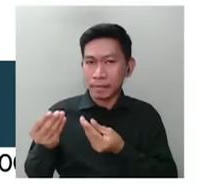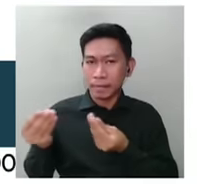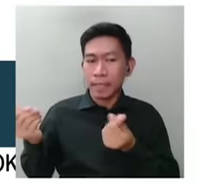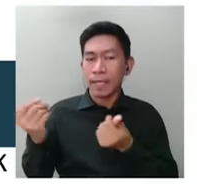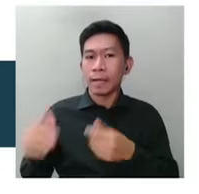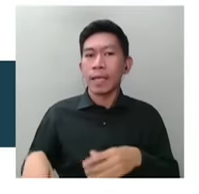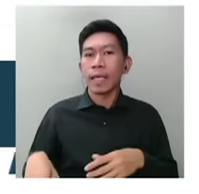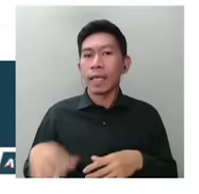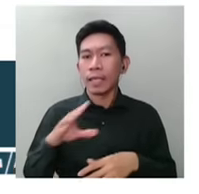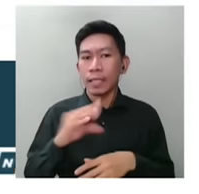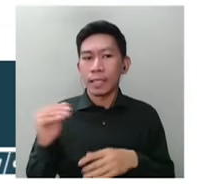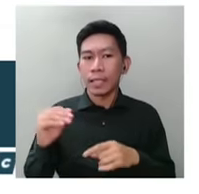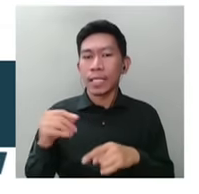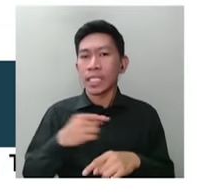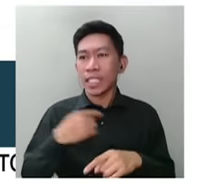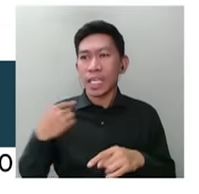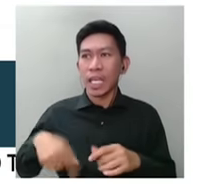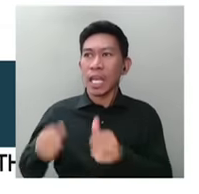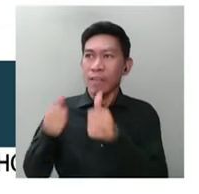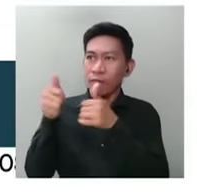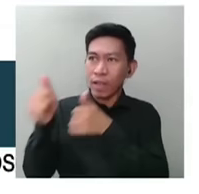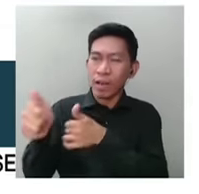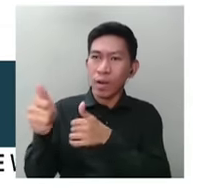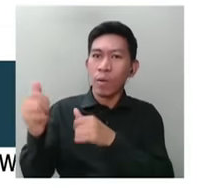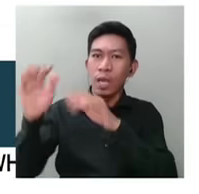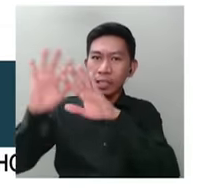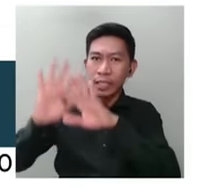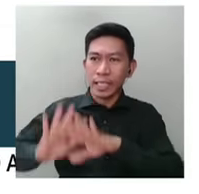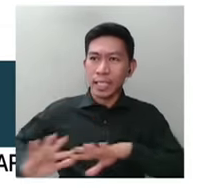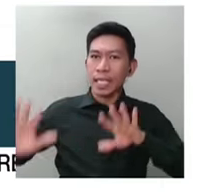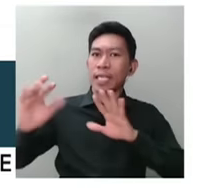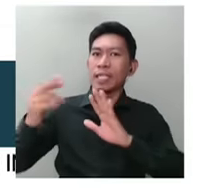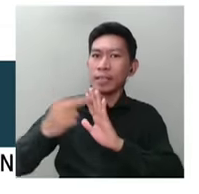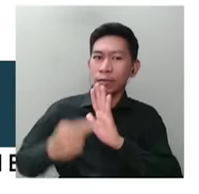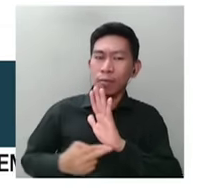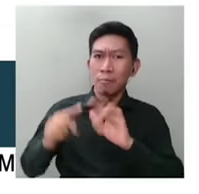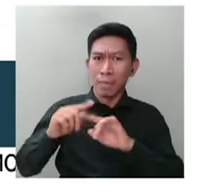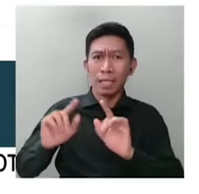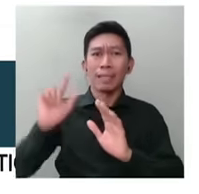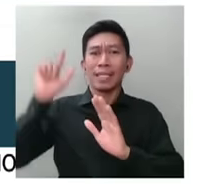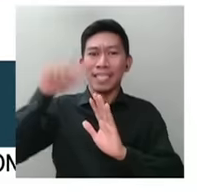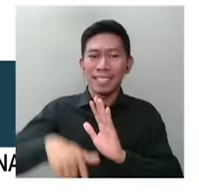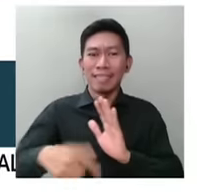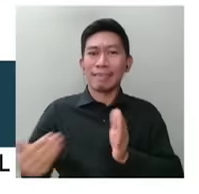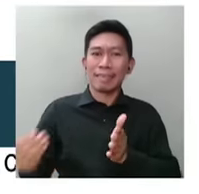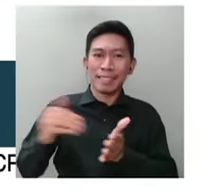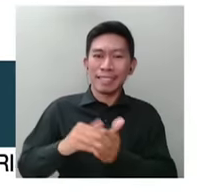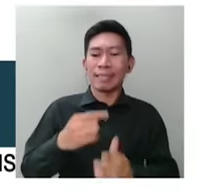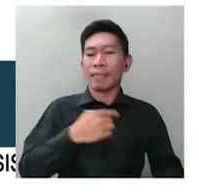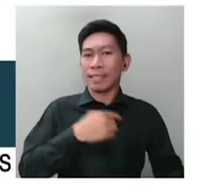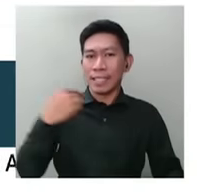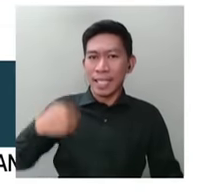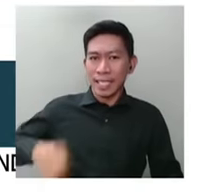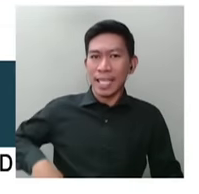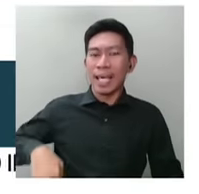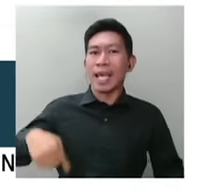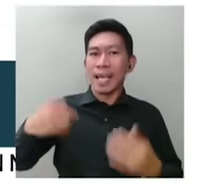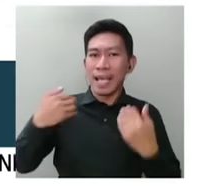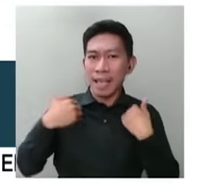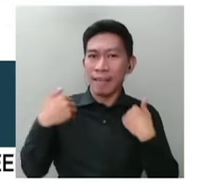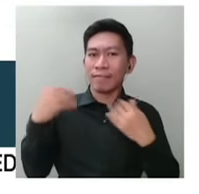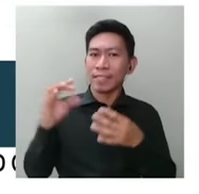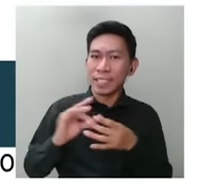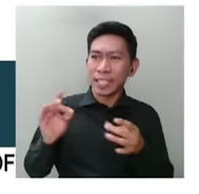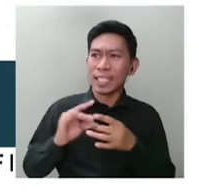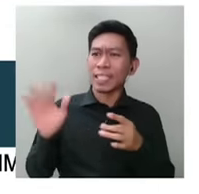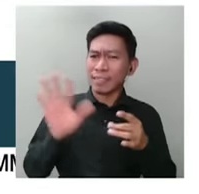of conduct. Then suddenly China would come out with a statement that, you know, it basically claims the entire